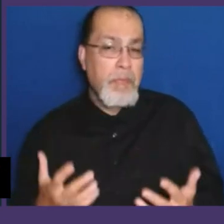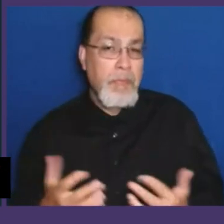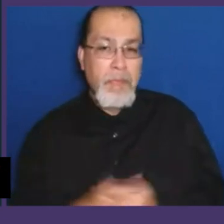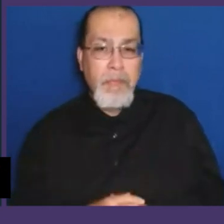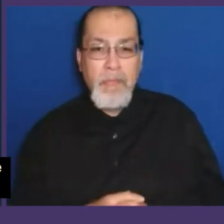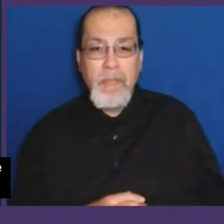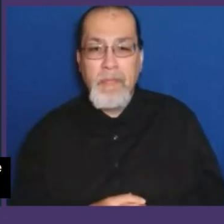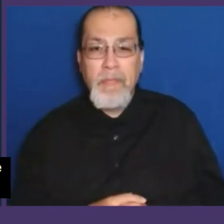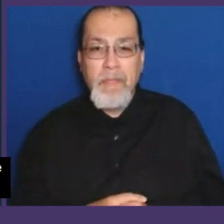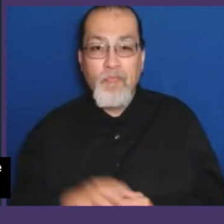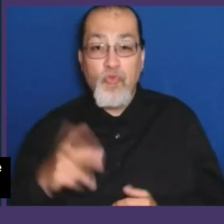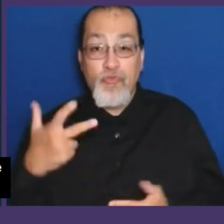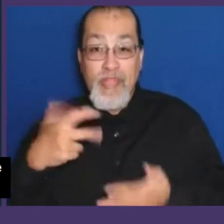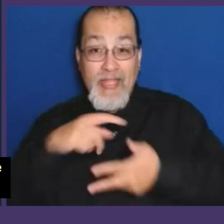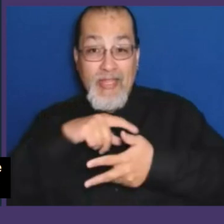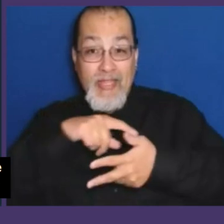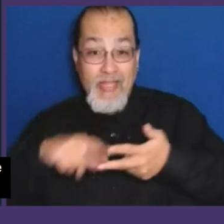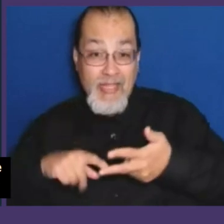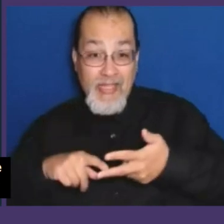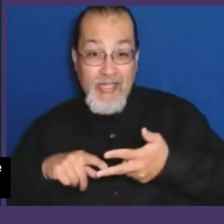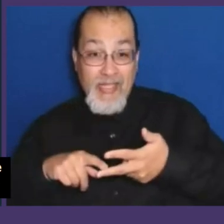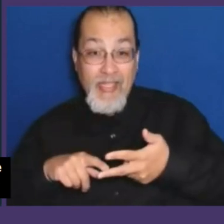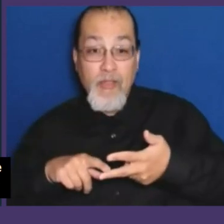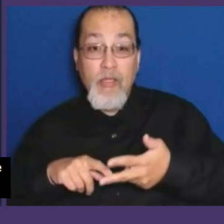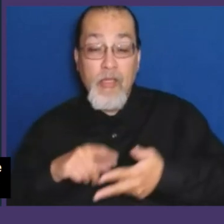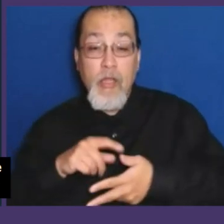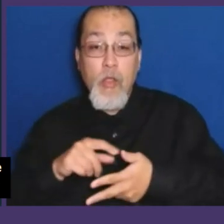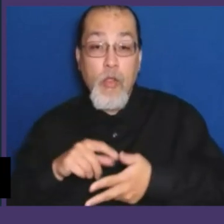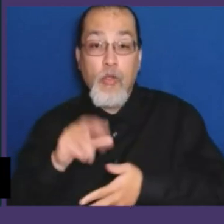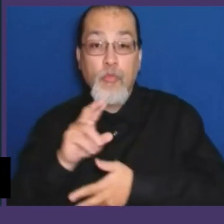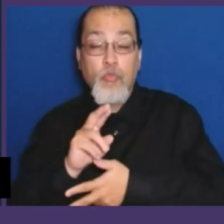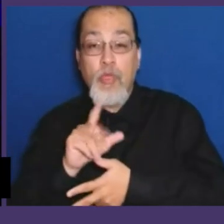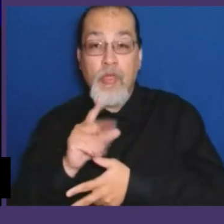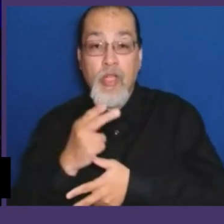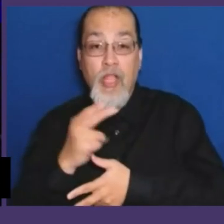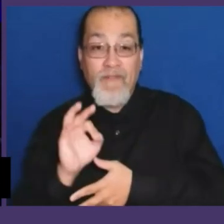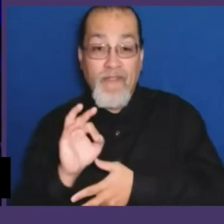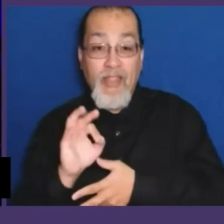the other models, to my knowledge, are SFT models, I believe.